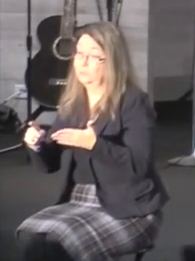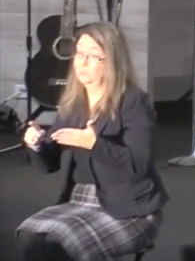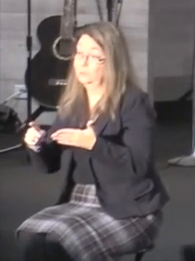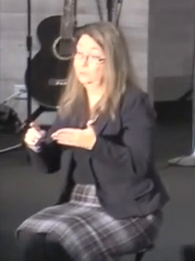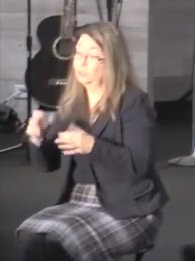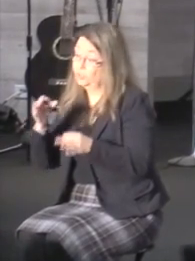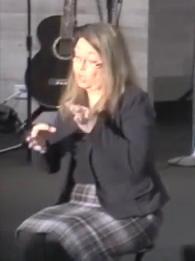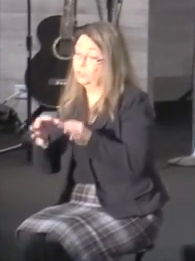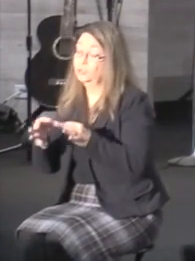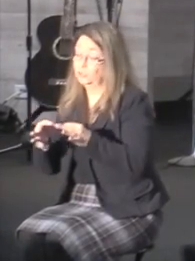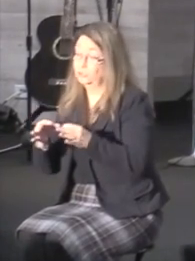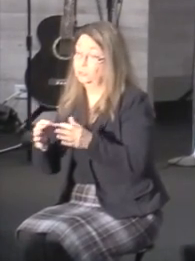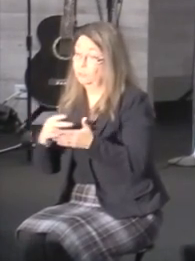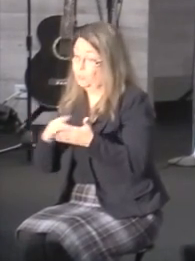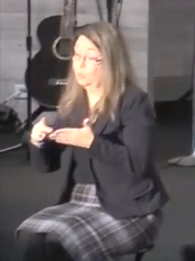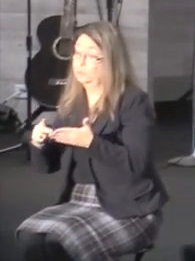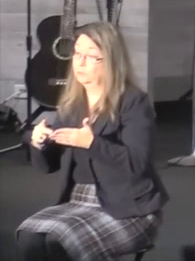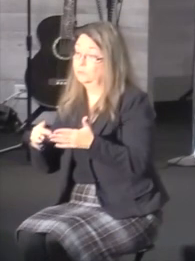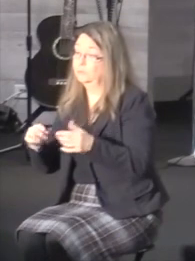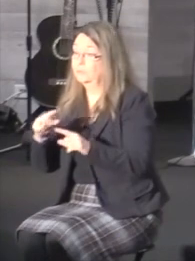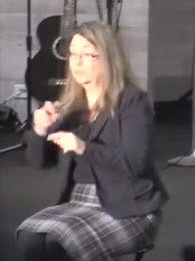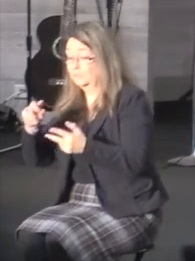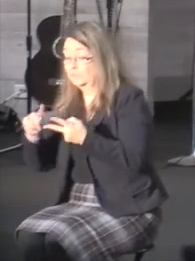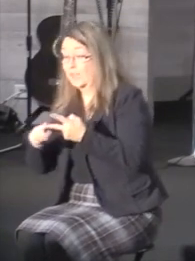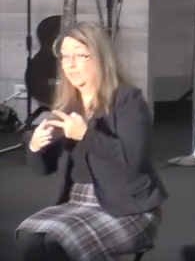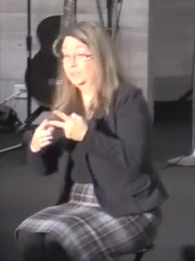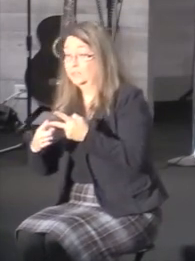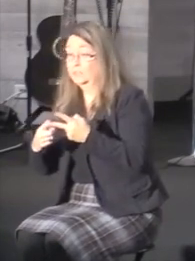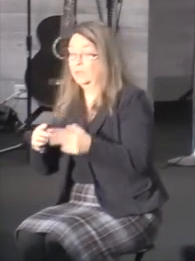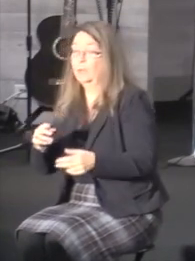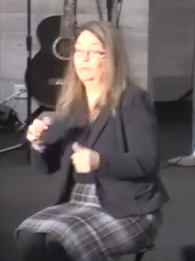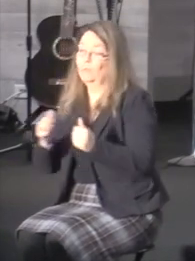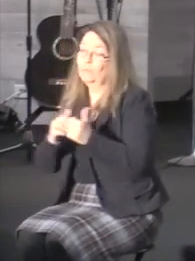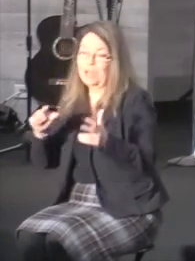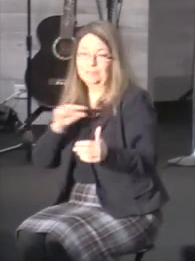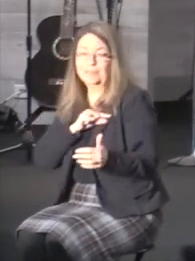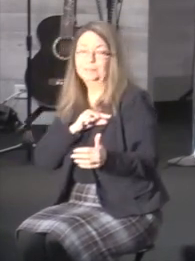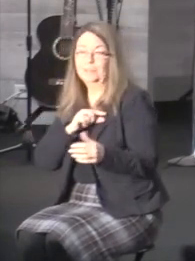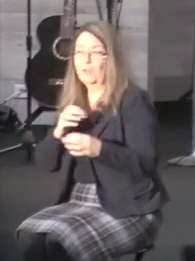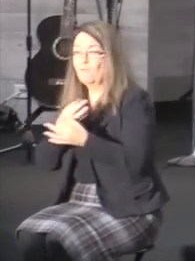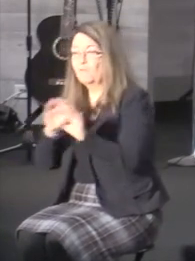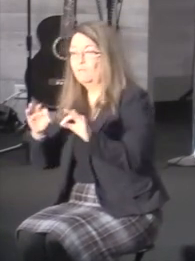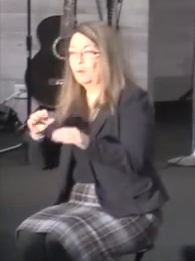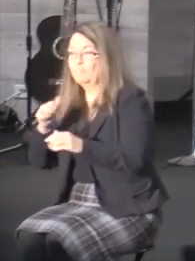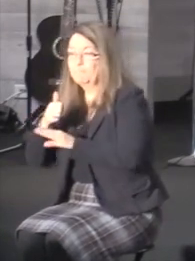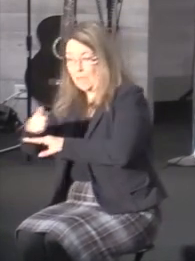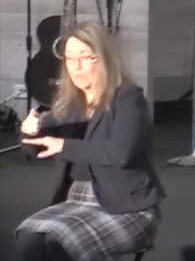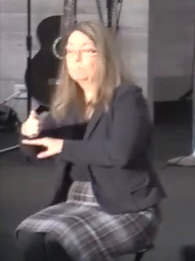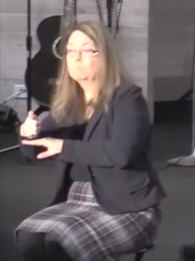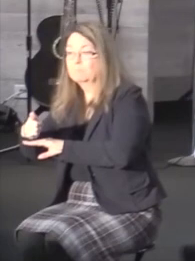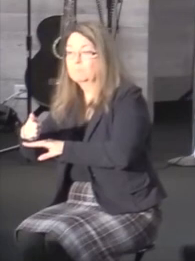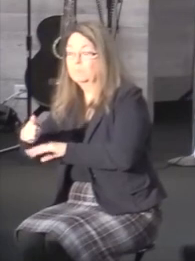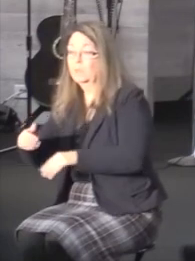it, to judge it. The second word that he uses is blameless. To have a blameless life, to be free from blame. He says, look, this is the result